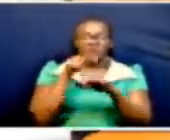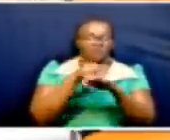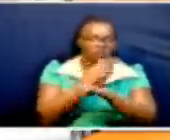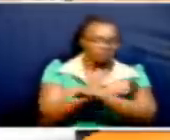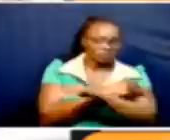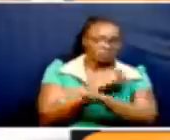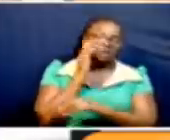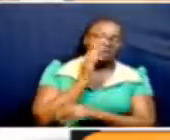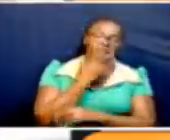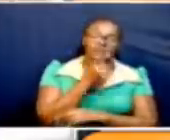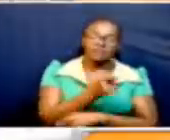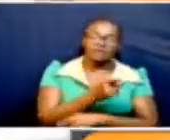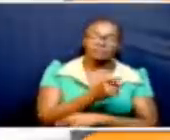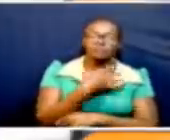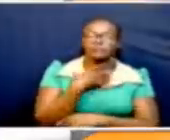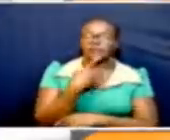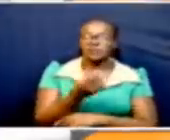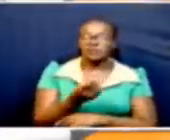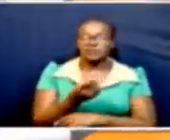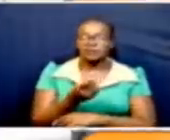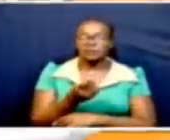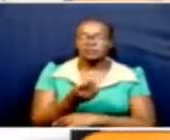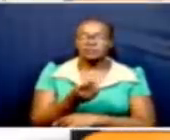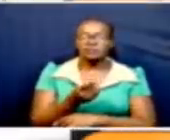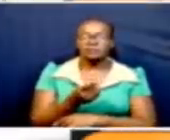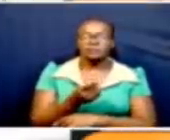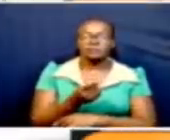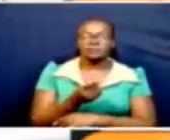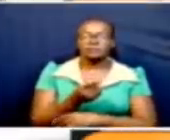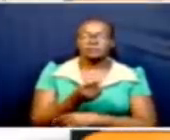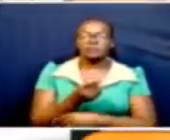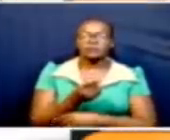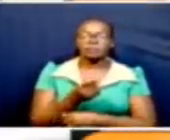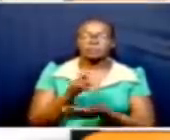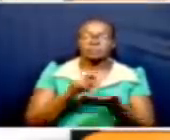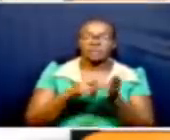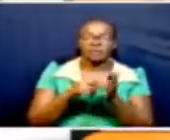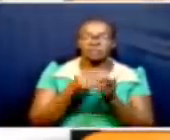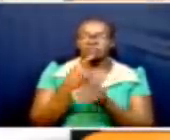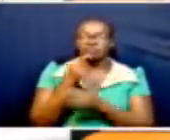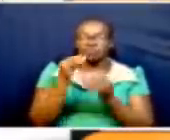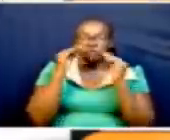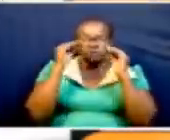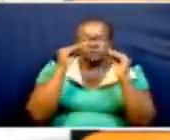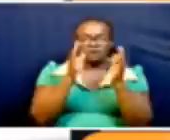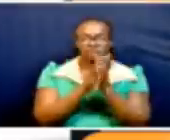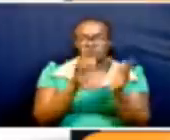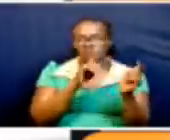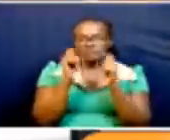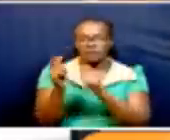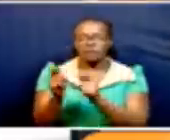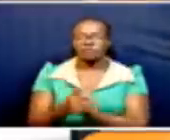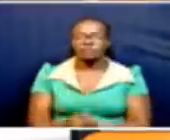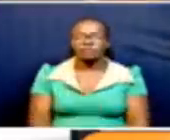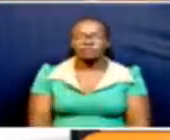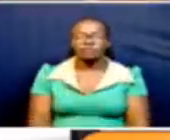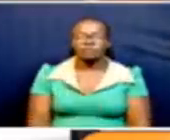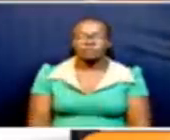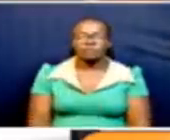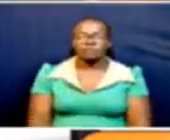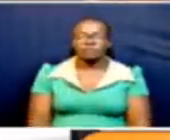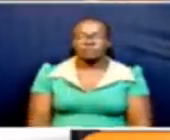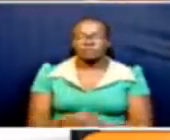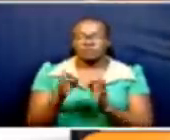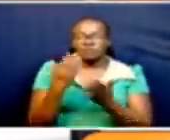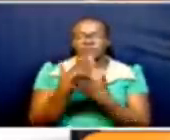Kenyatta, and the one in Eldoret, Moi Teaching Referral. Mm. Something happens in Garissa, something